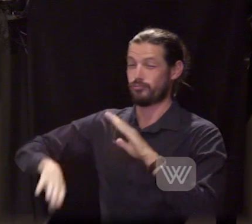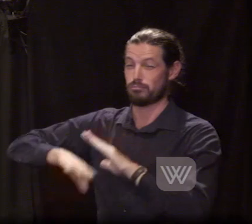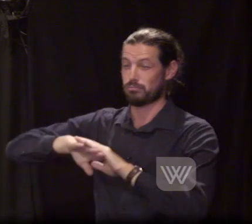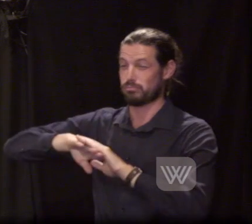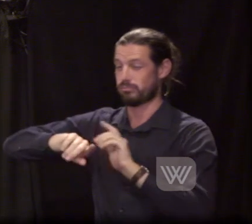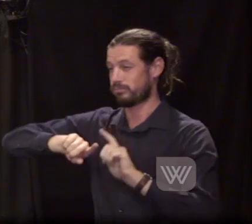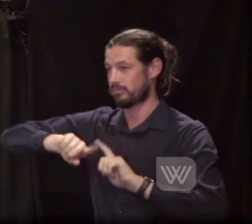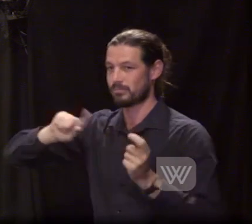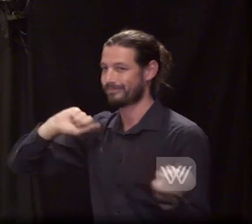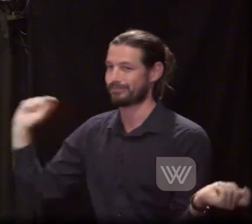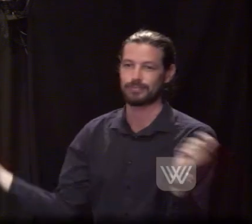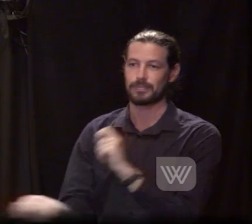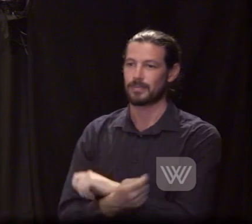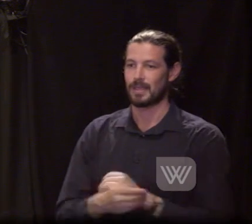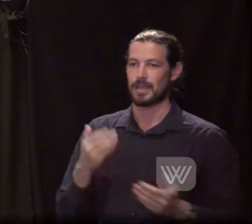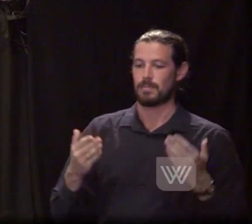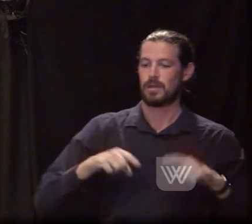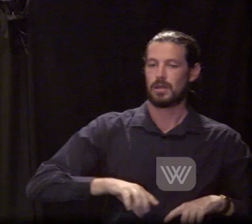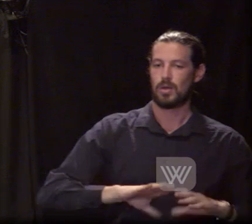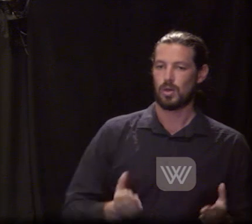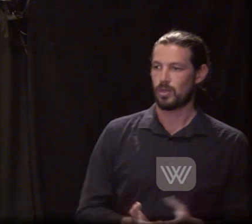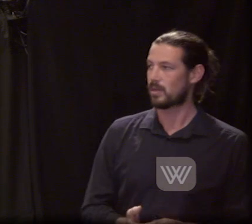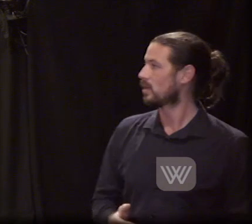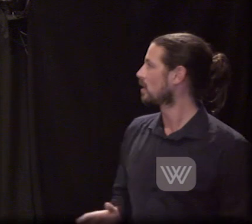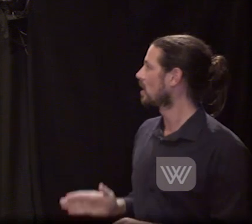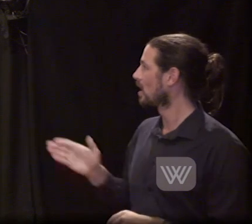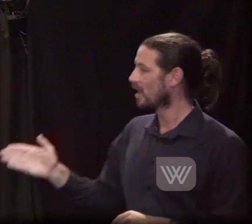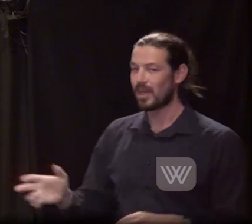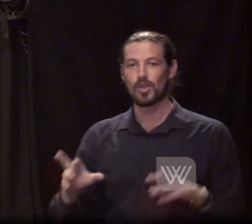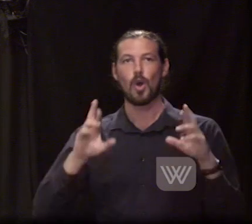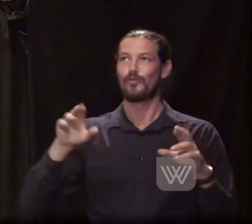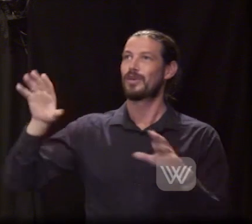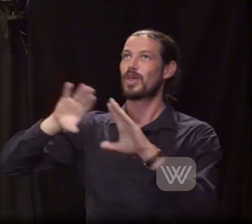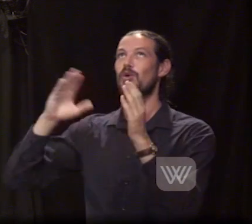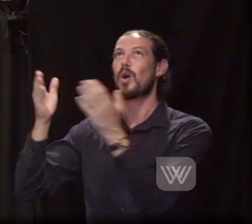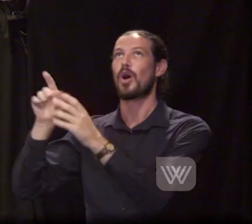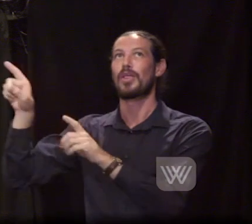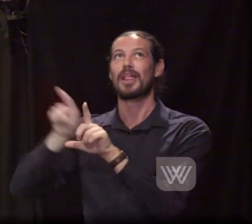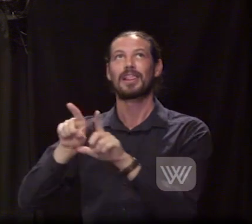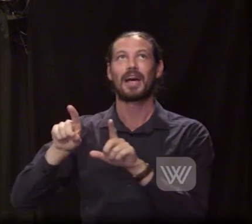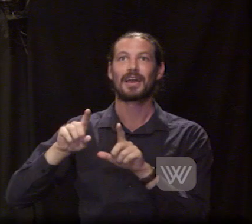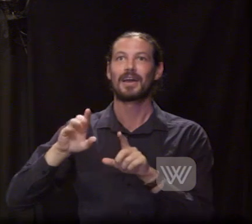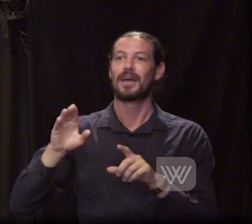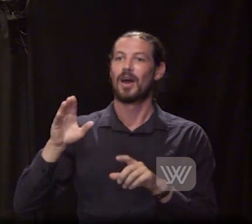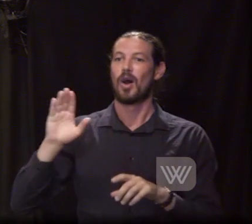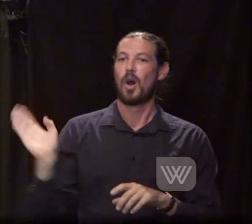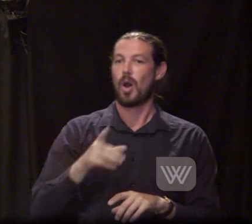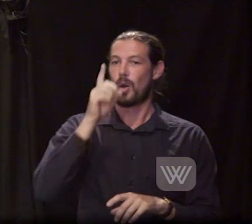Yep. So basically a people where everyone learns to cook, doesn't have massive ego hissy